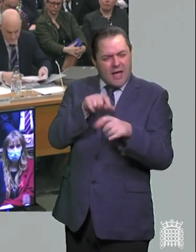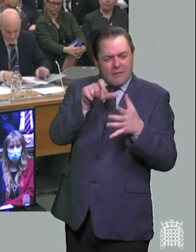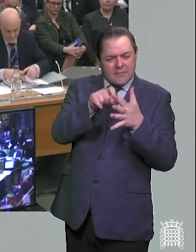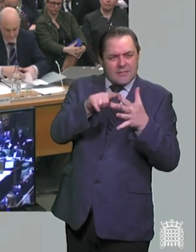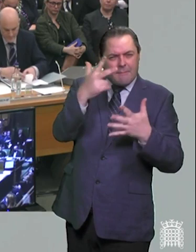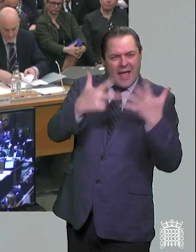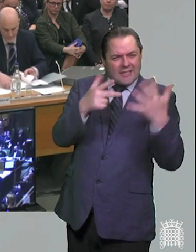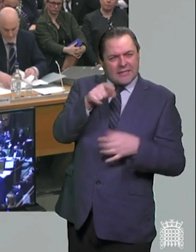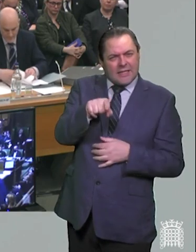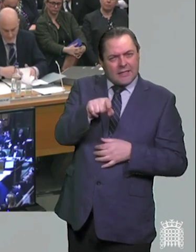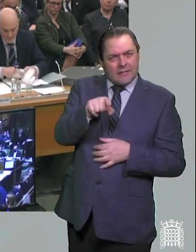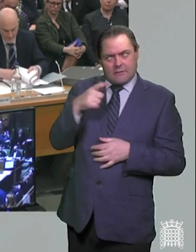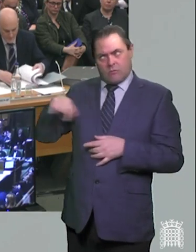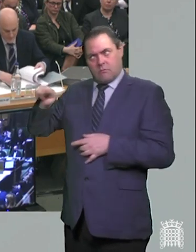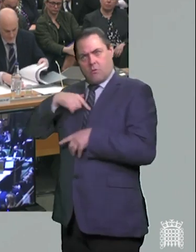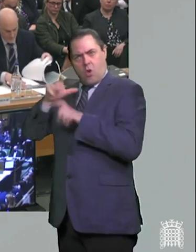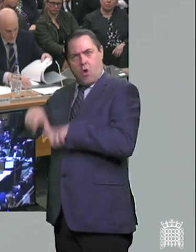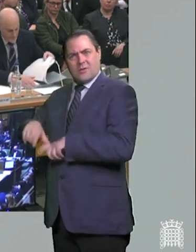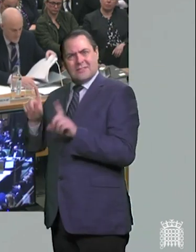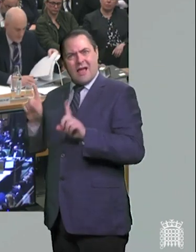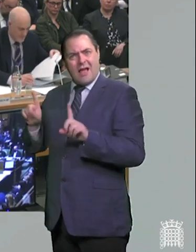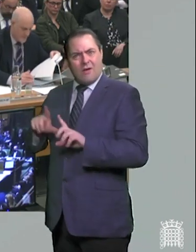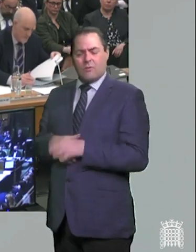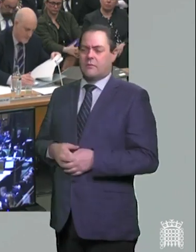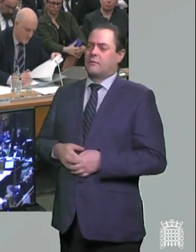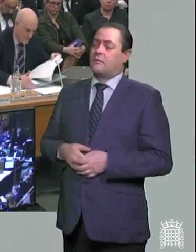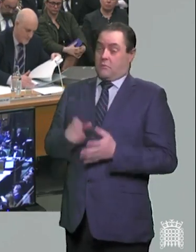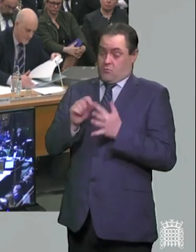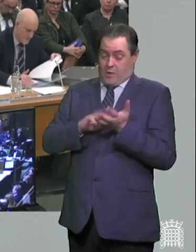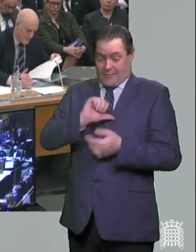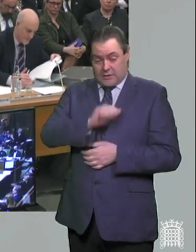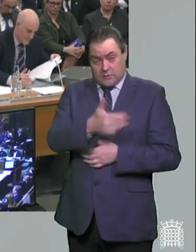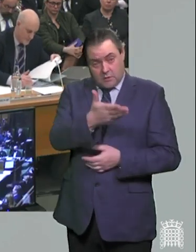the 18th? Prime Minister.